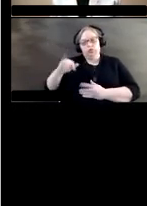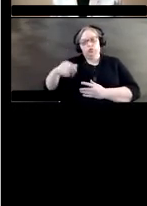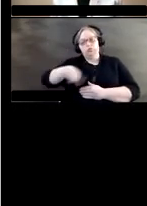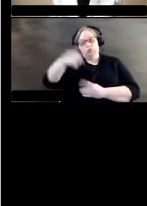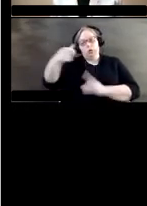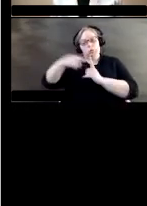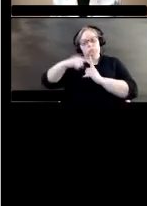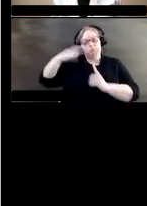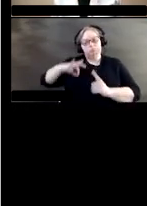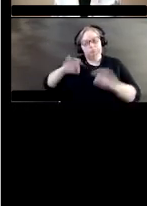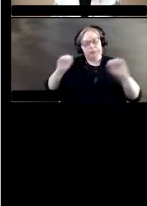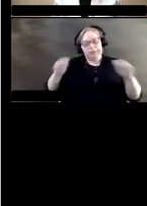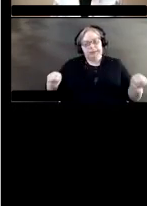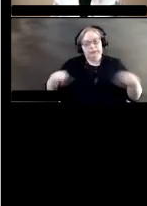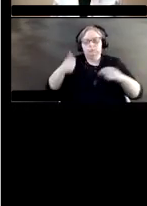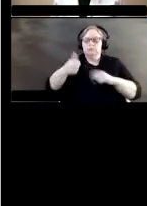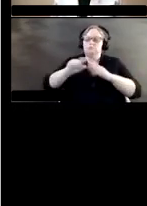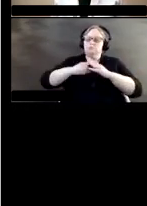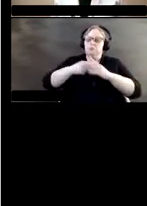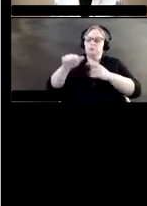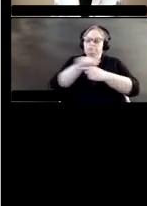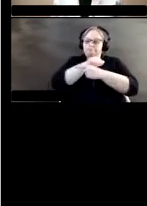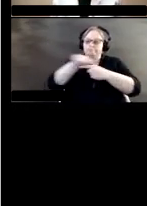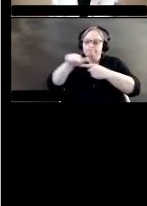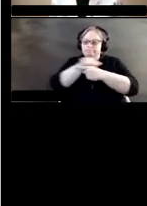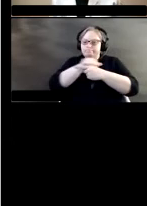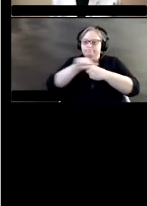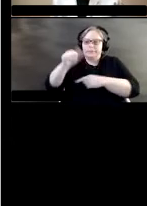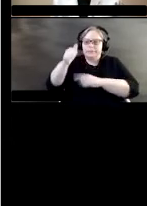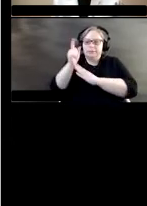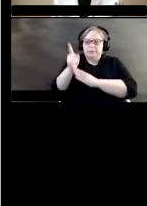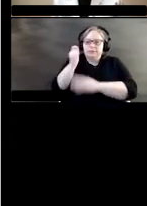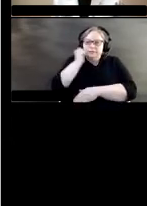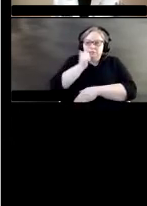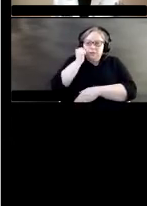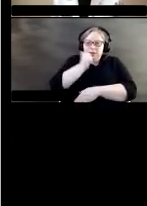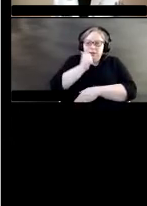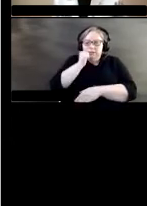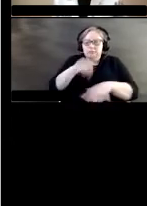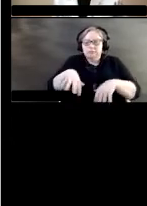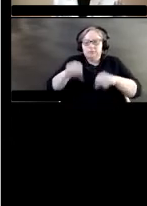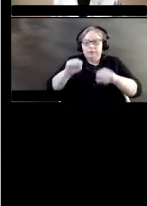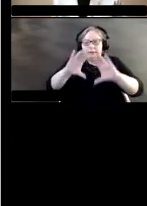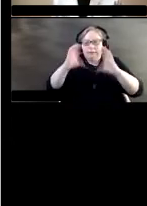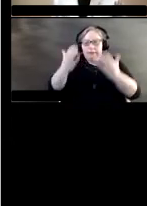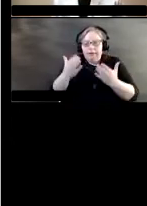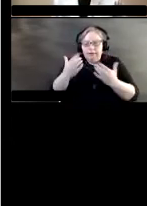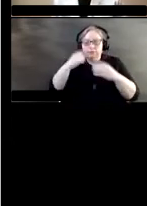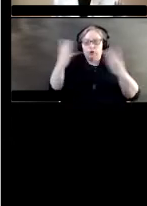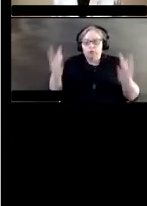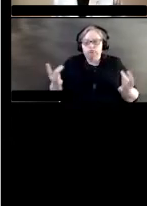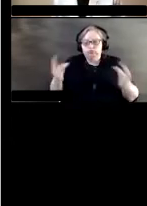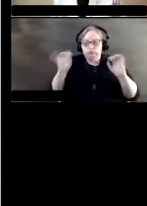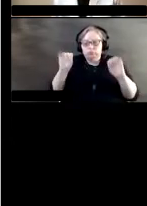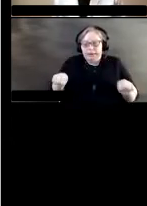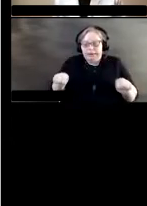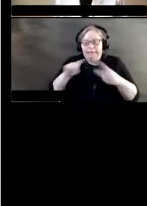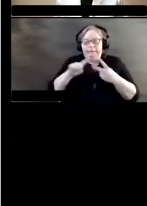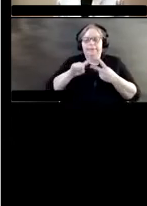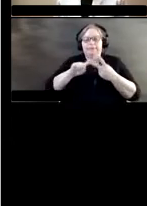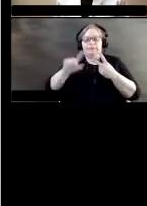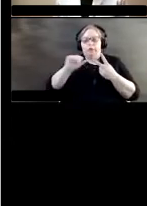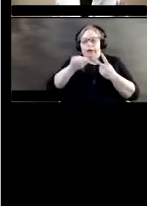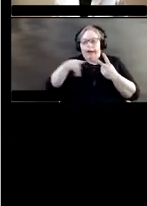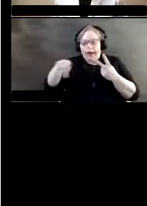And you can start practicing this just 10 minutes a day. There are classes you can take on meditation. There are apps, there